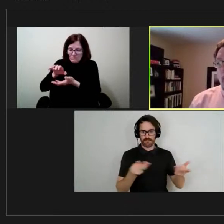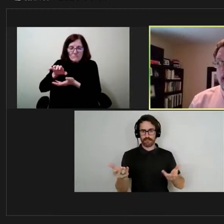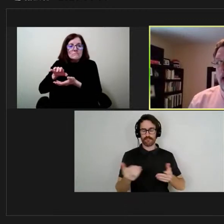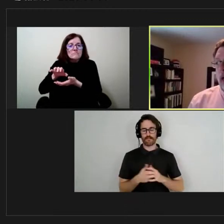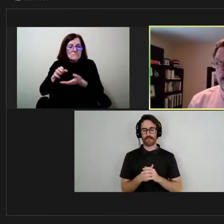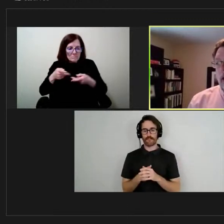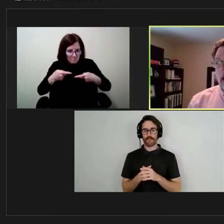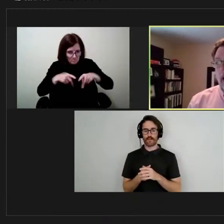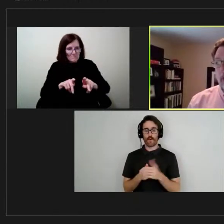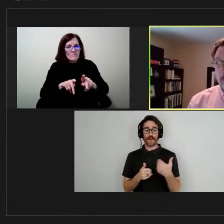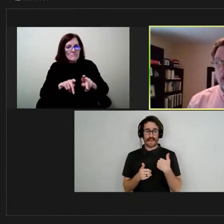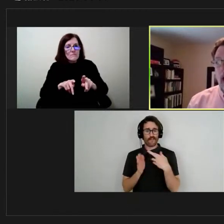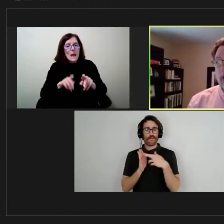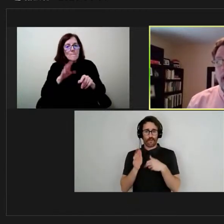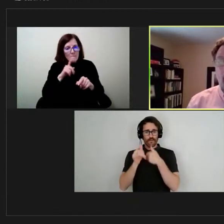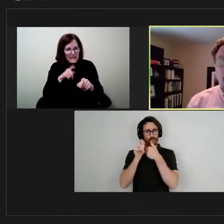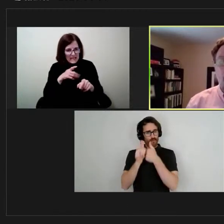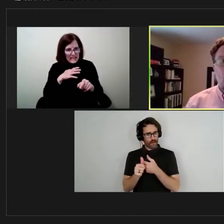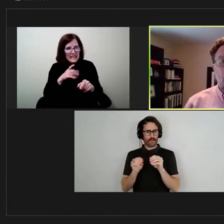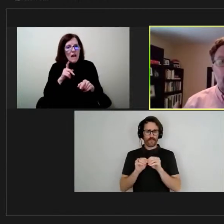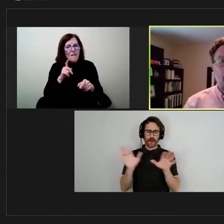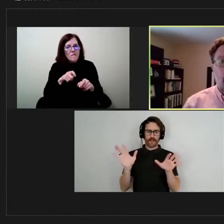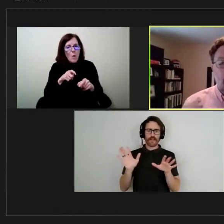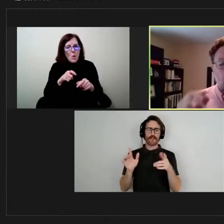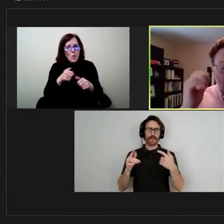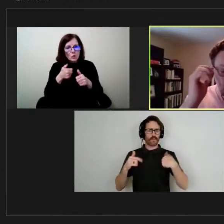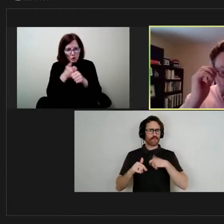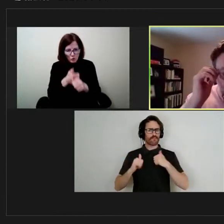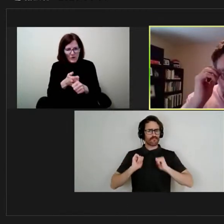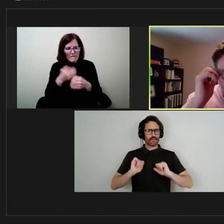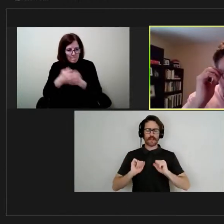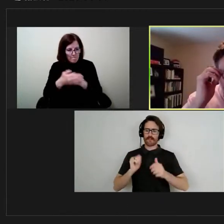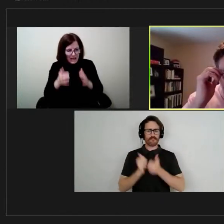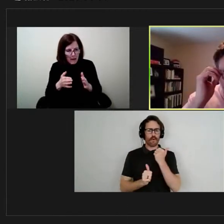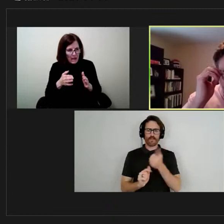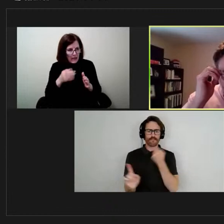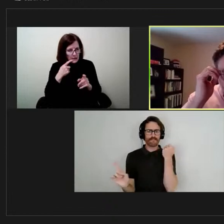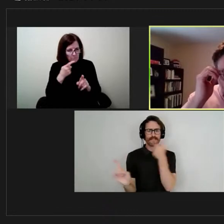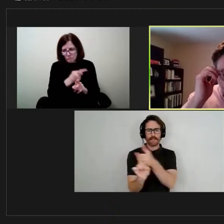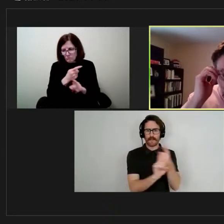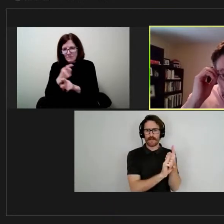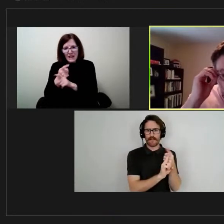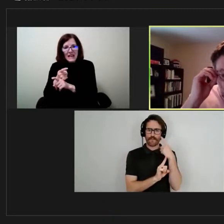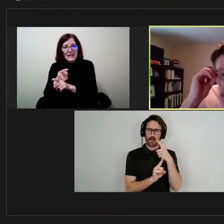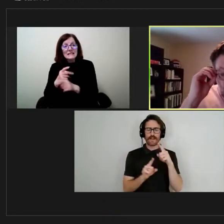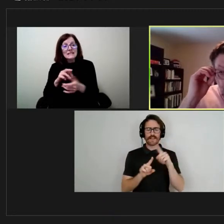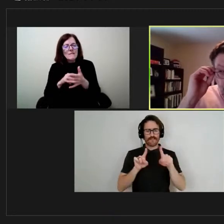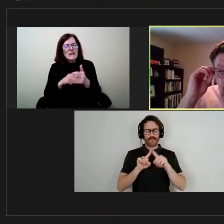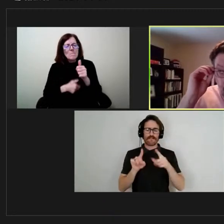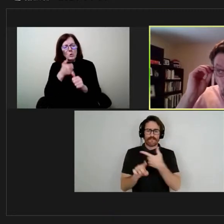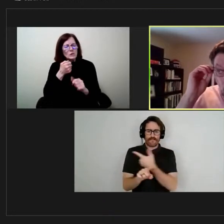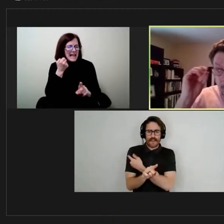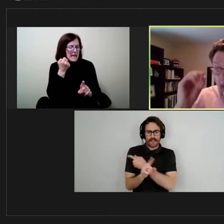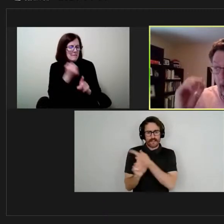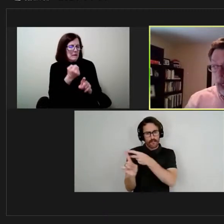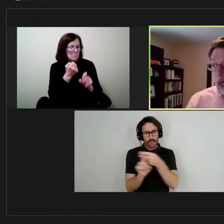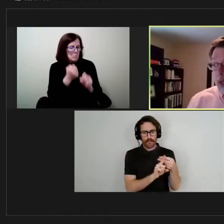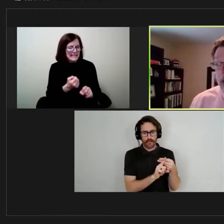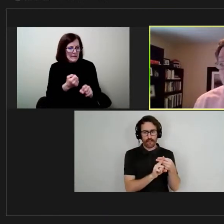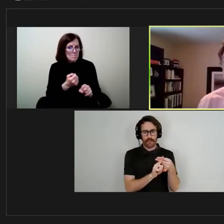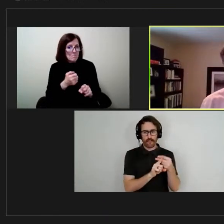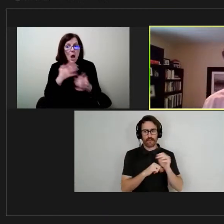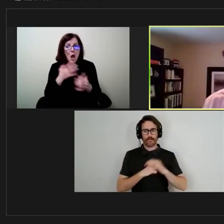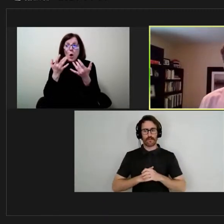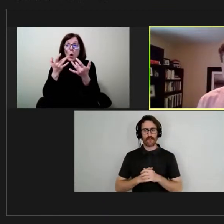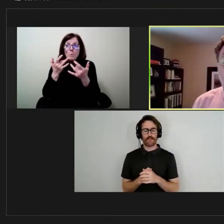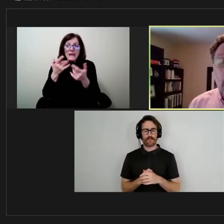we are, trying to have the most impact we have with the vaccine available. So I would say the work that we are